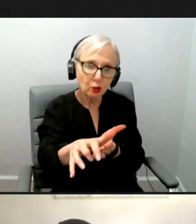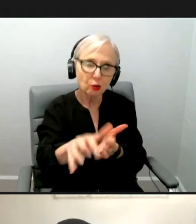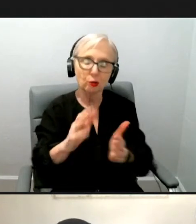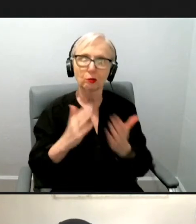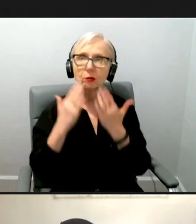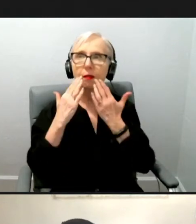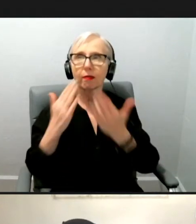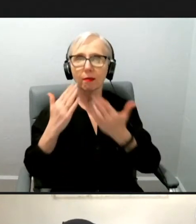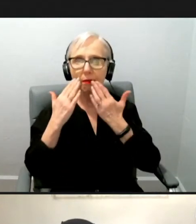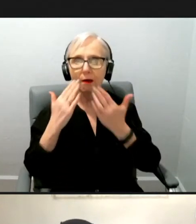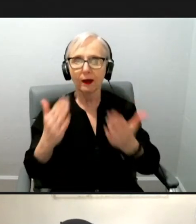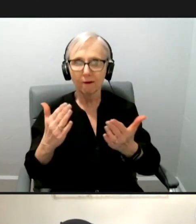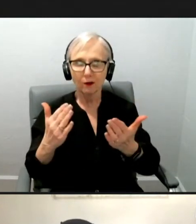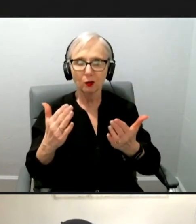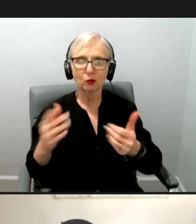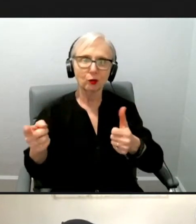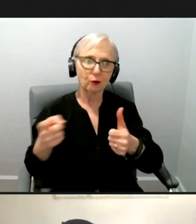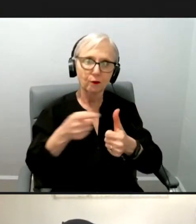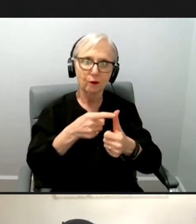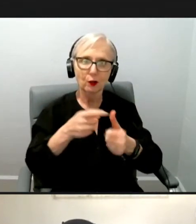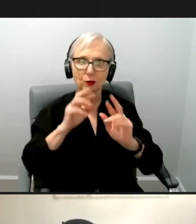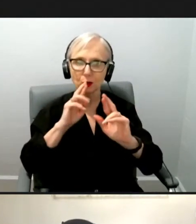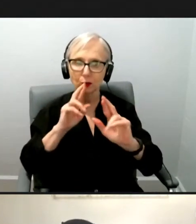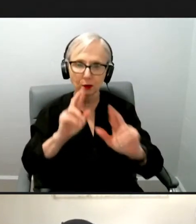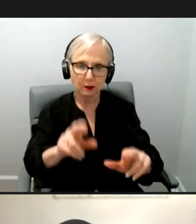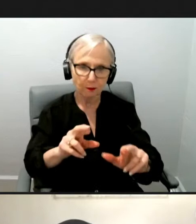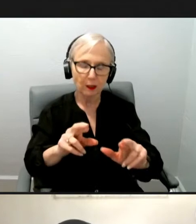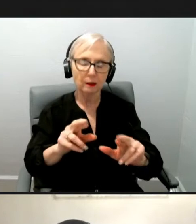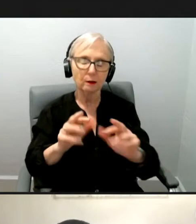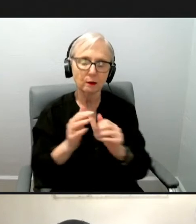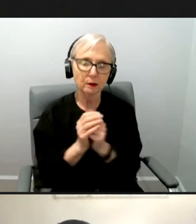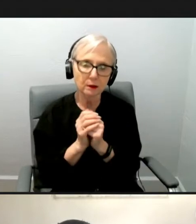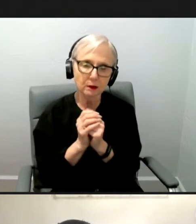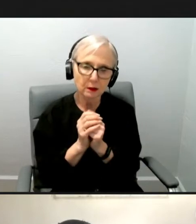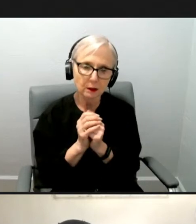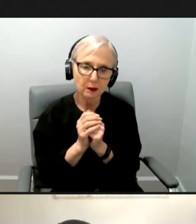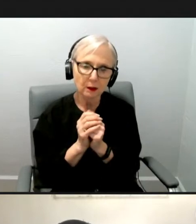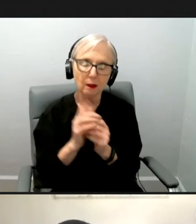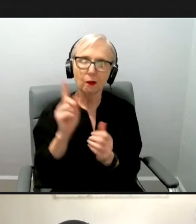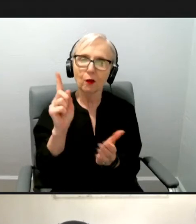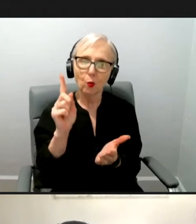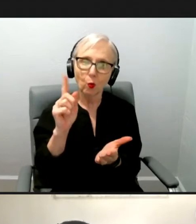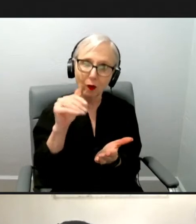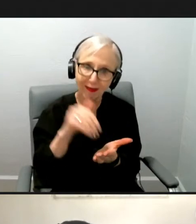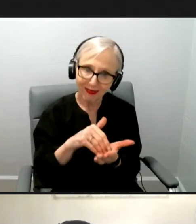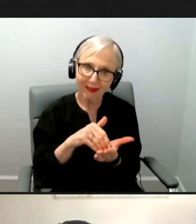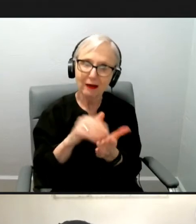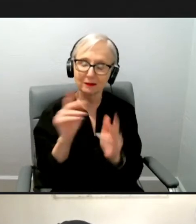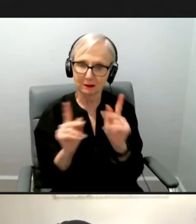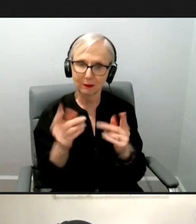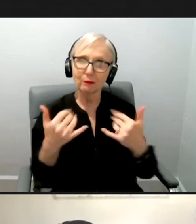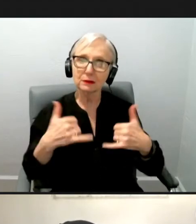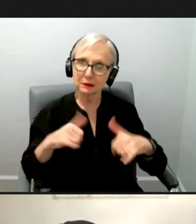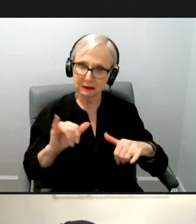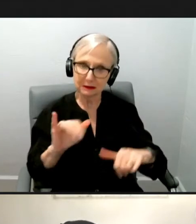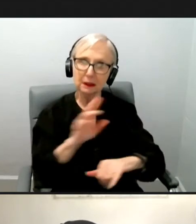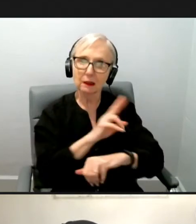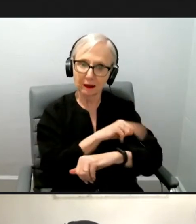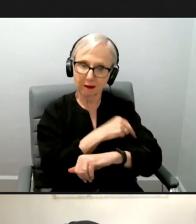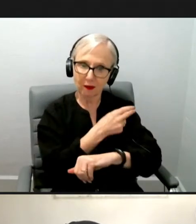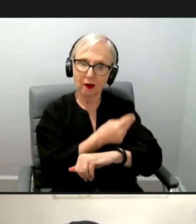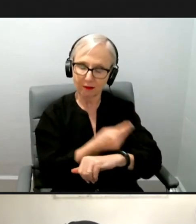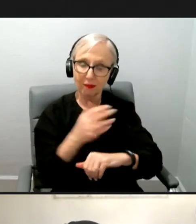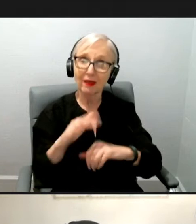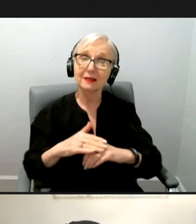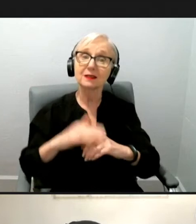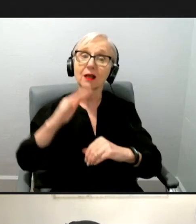first responders on the front lines who are taking care of these patients. There are still 1,000 people hospitalized with COVID today. That is a